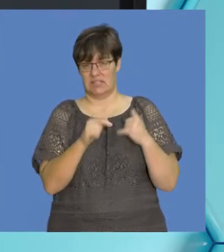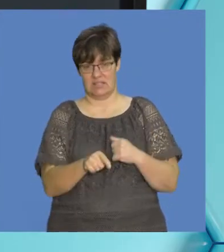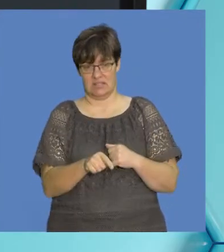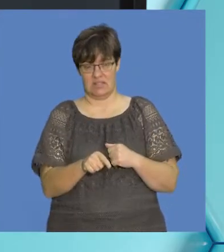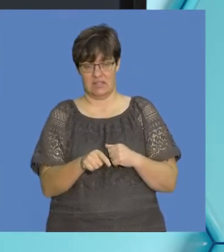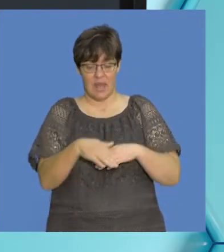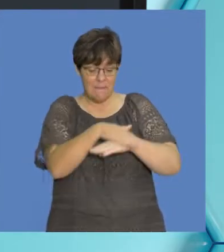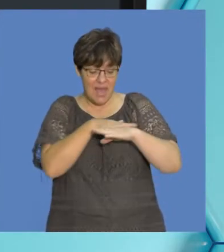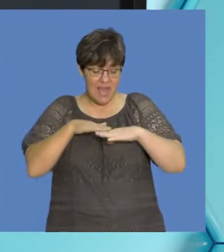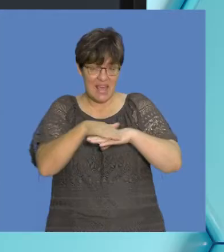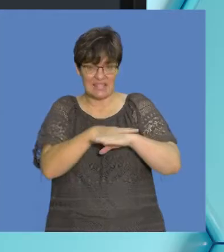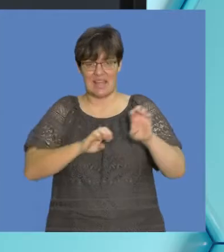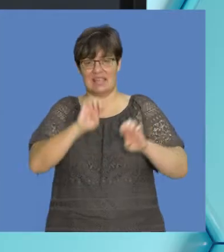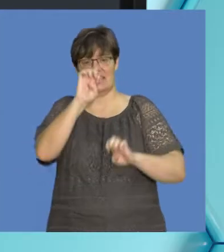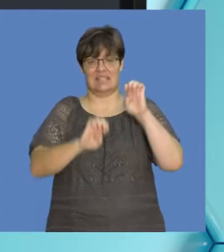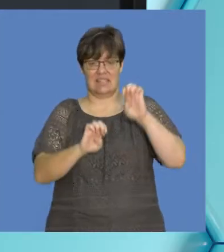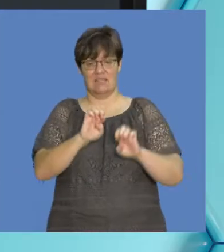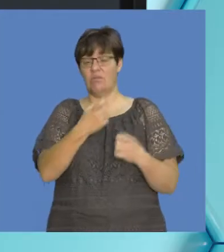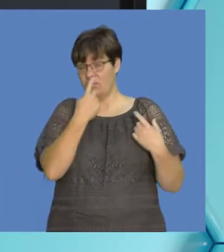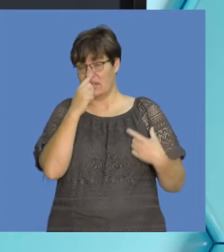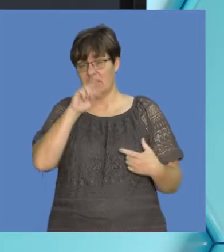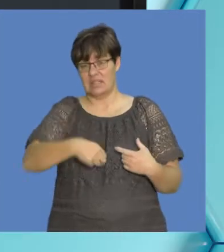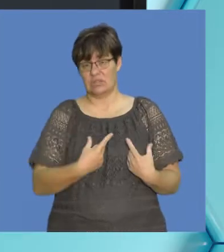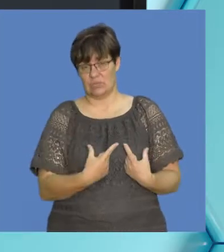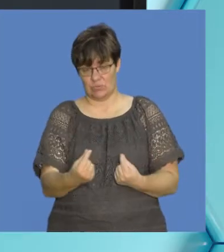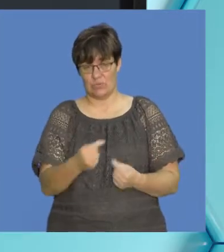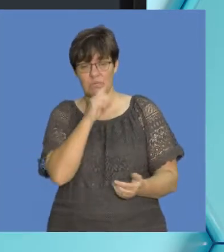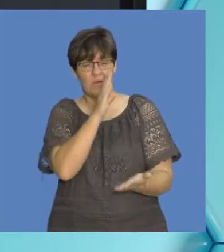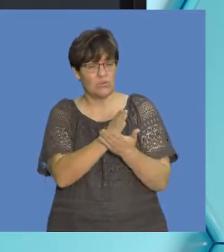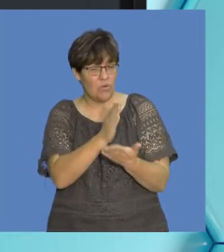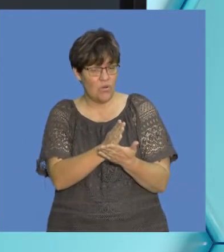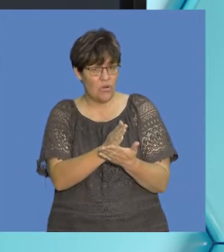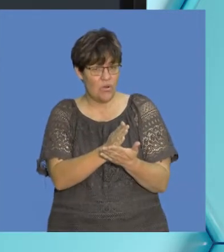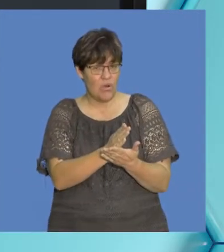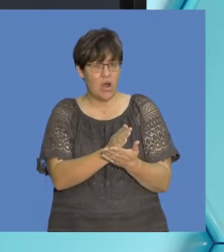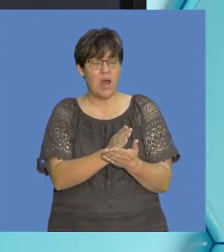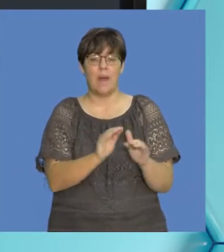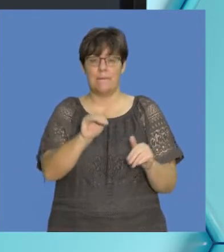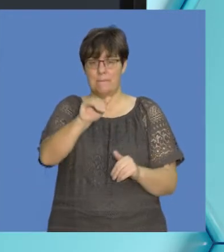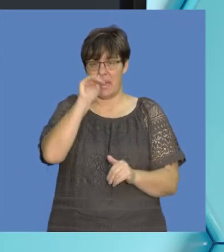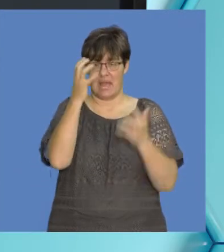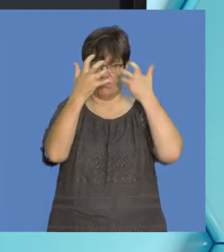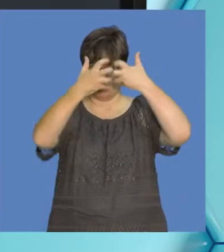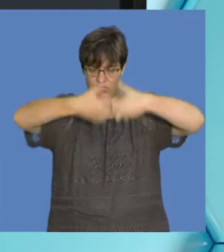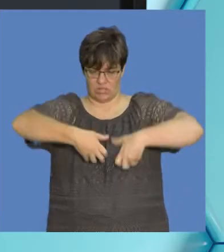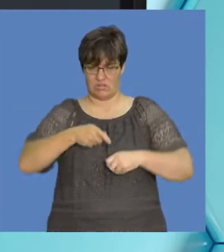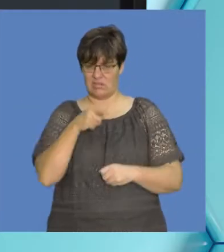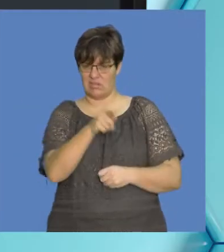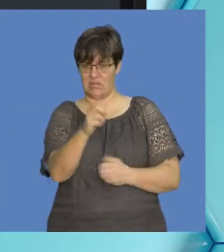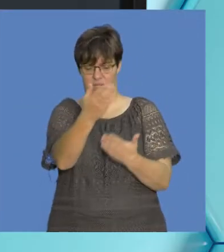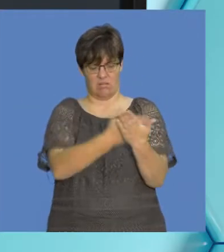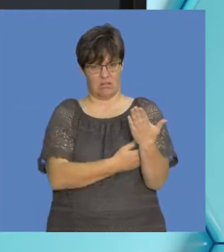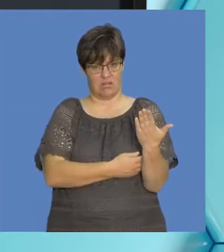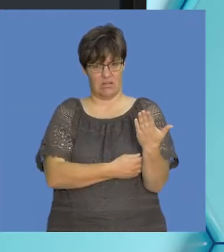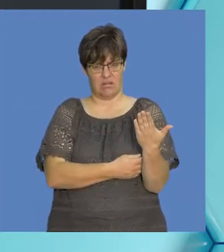That's the baseline assessment that you have to do to make sure that you understand what is a bank reconciliation statement and